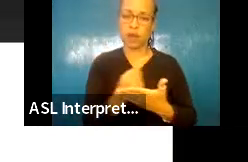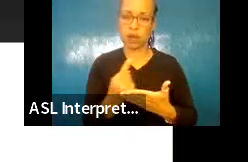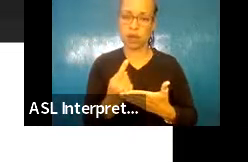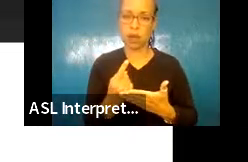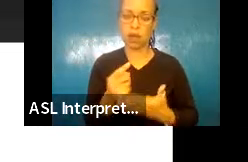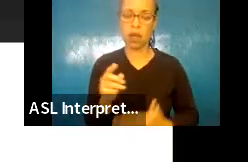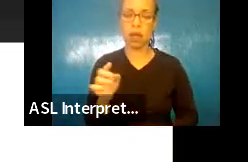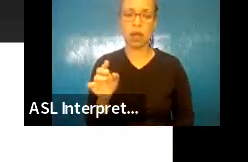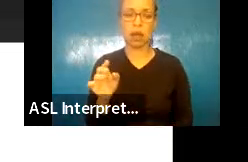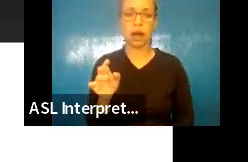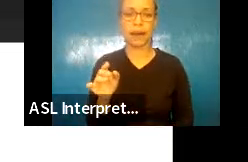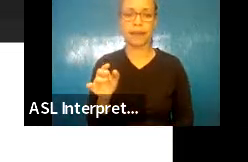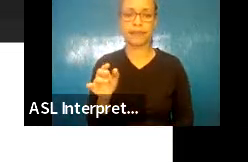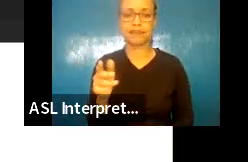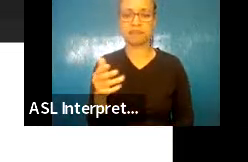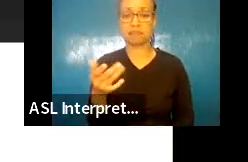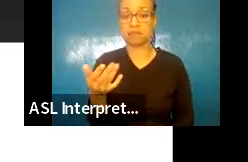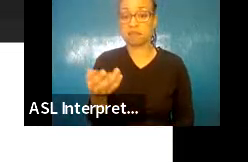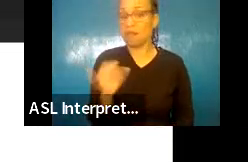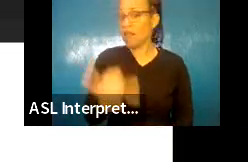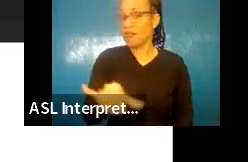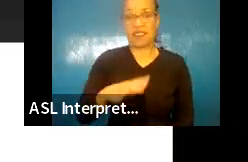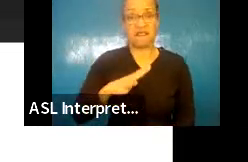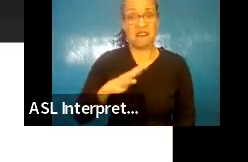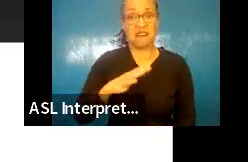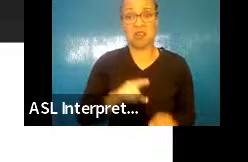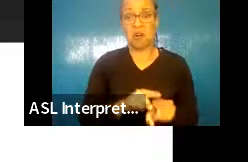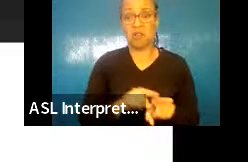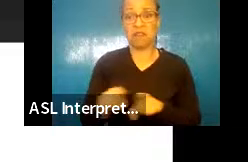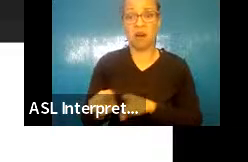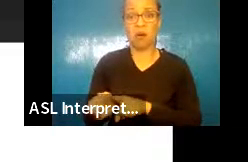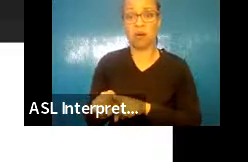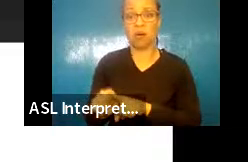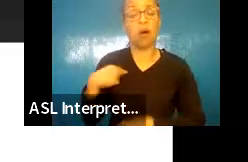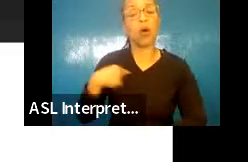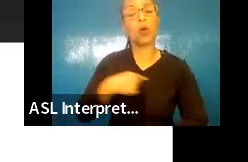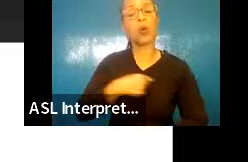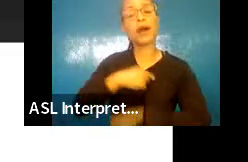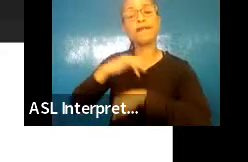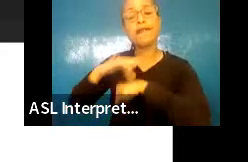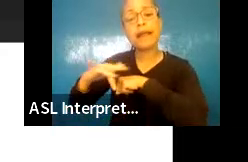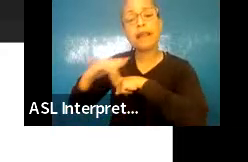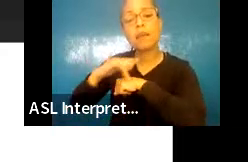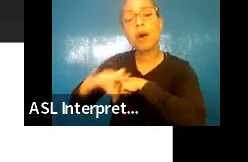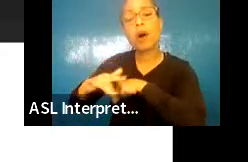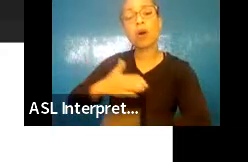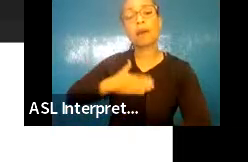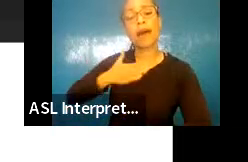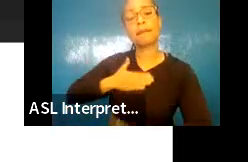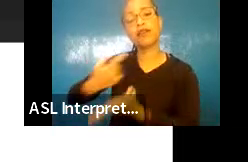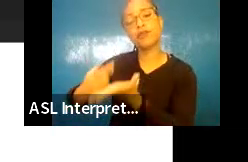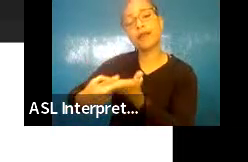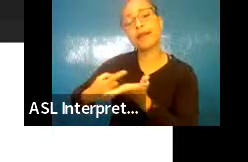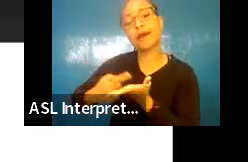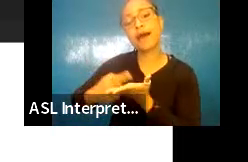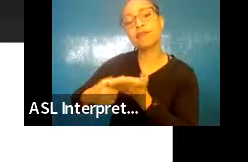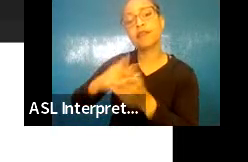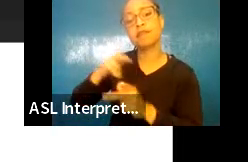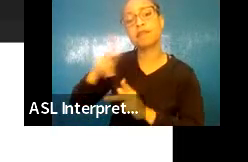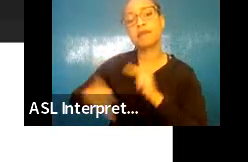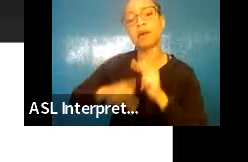That is fine too, and we're available, or I'm happy to discuss with people offline. I think